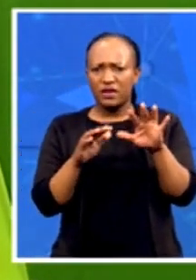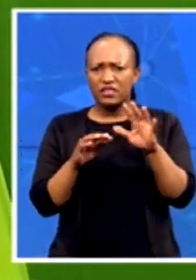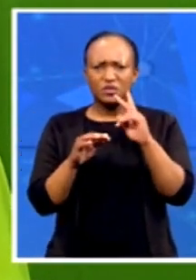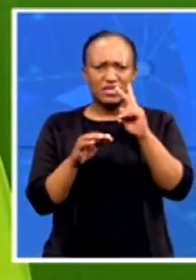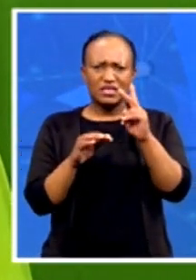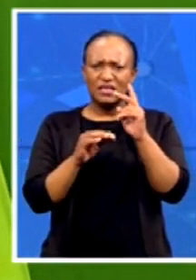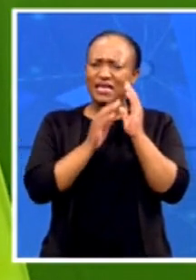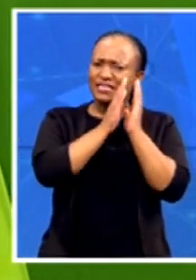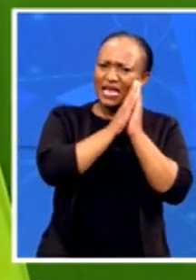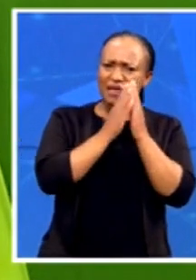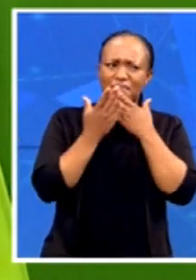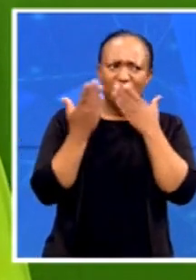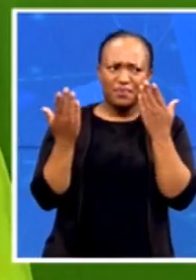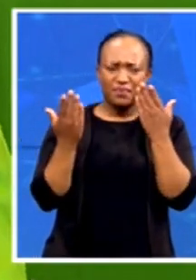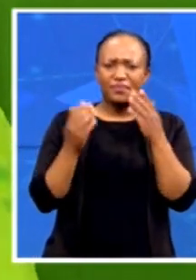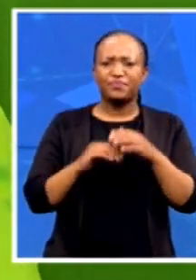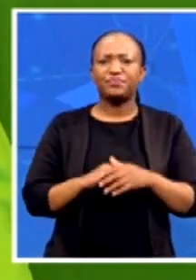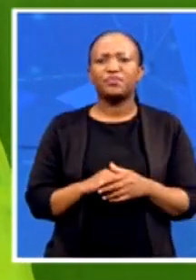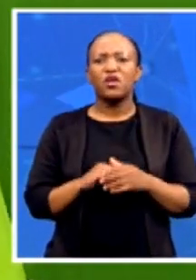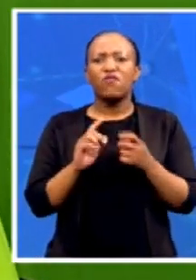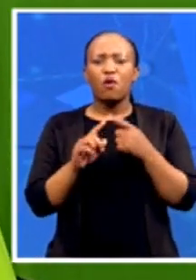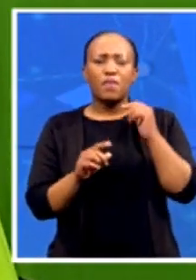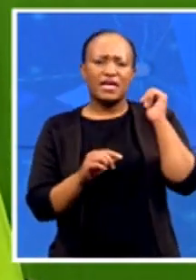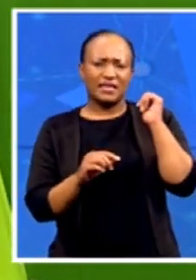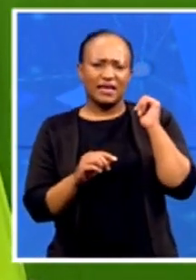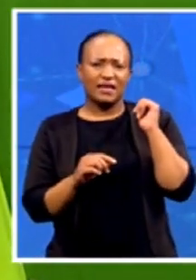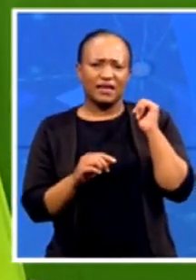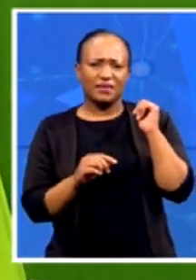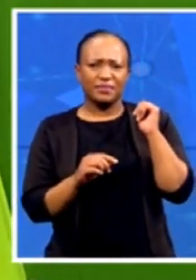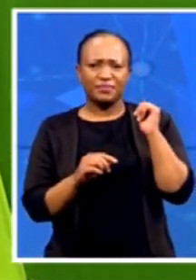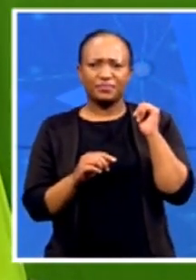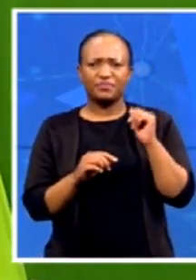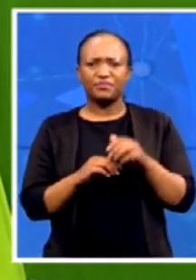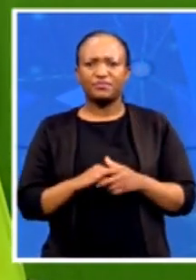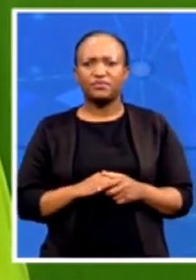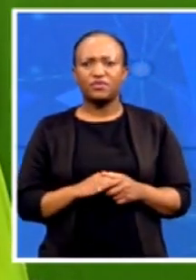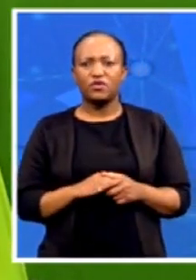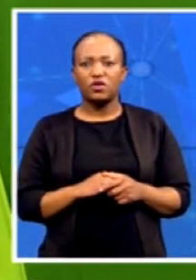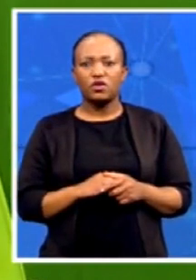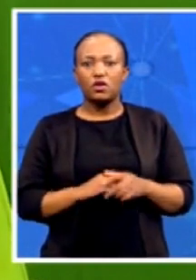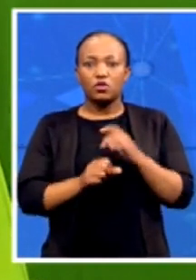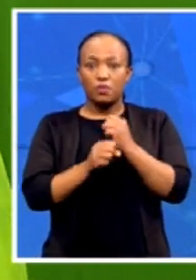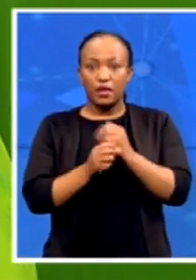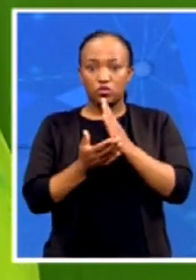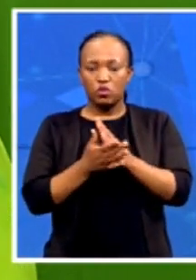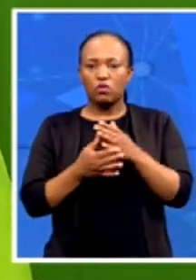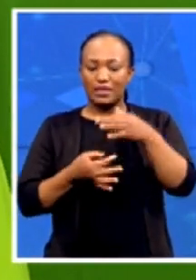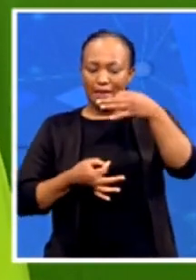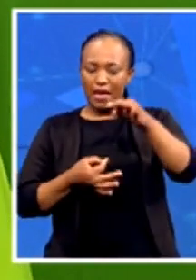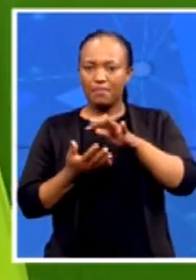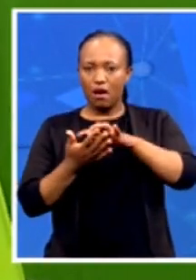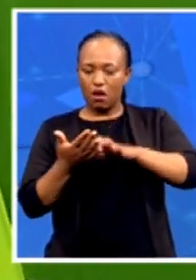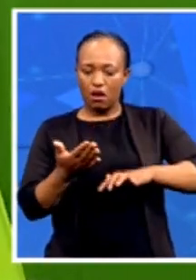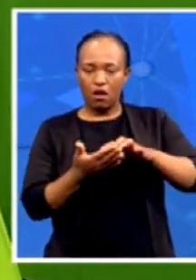since yesterday to ensure that these papers are submitted on time, because this